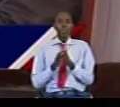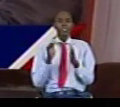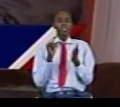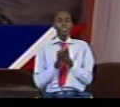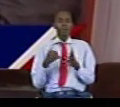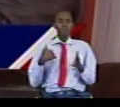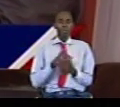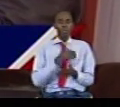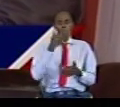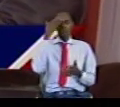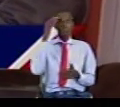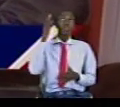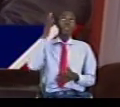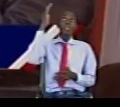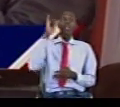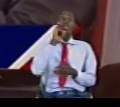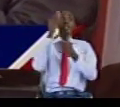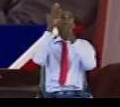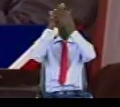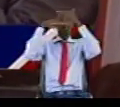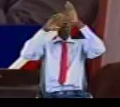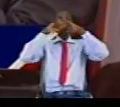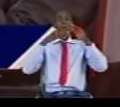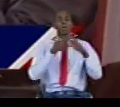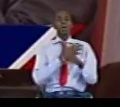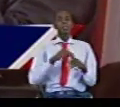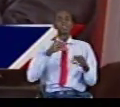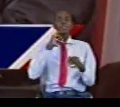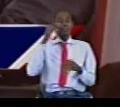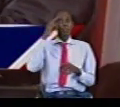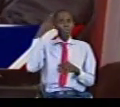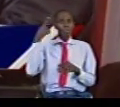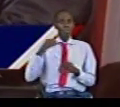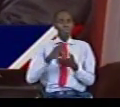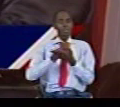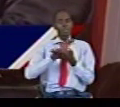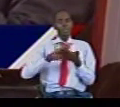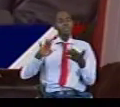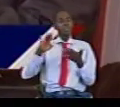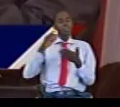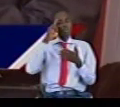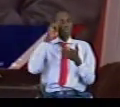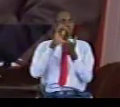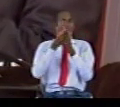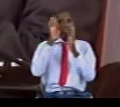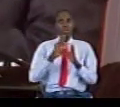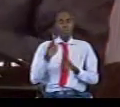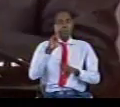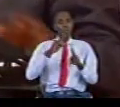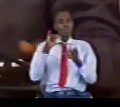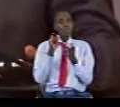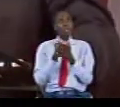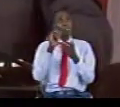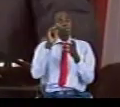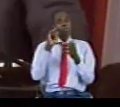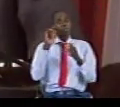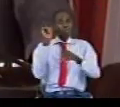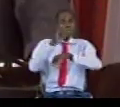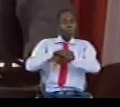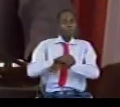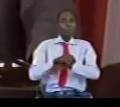heaven, and it is for the saints of God, and it is for those who overcome. The dedication, then